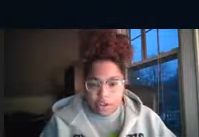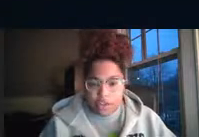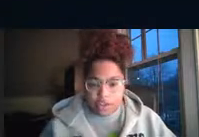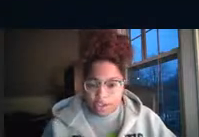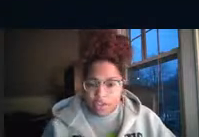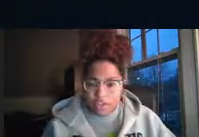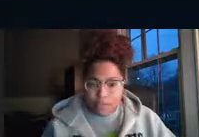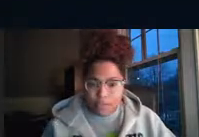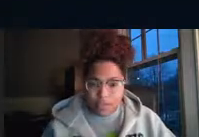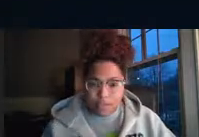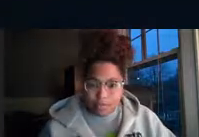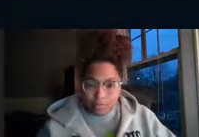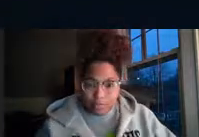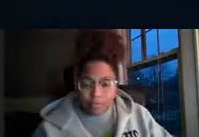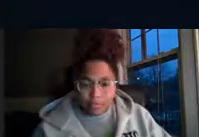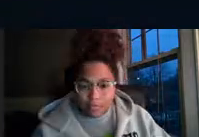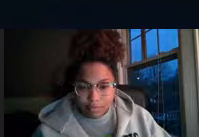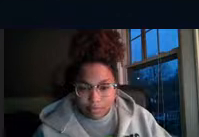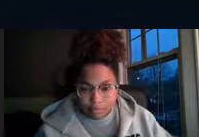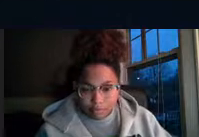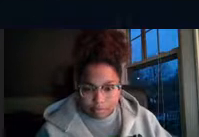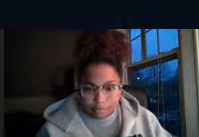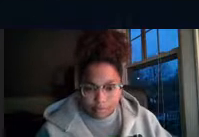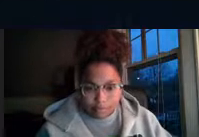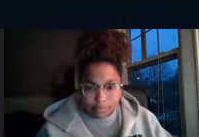any more clarity to any of those.